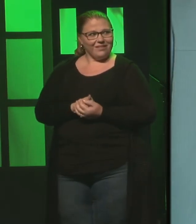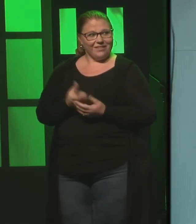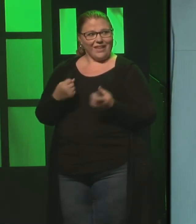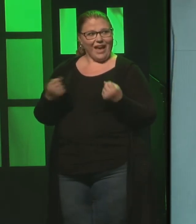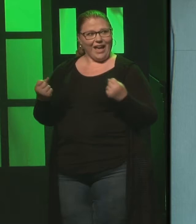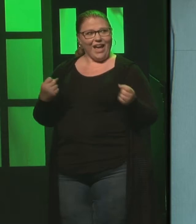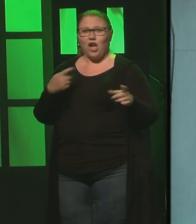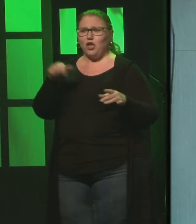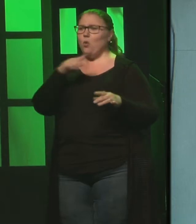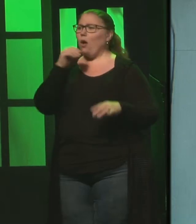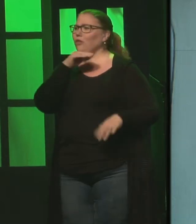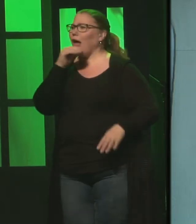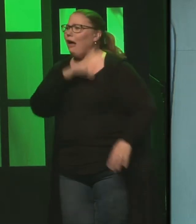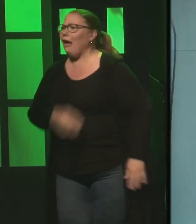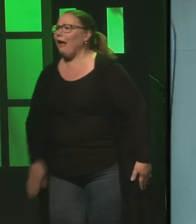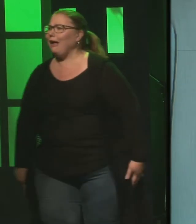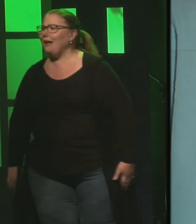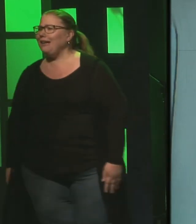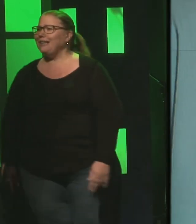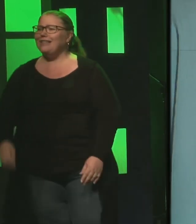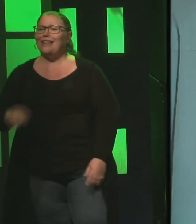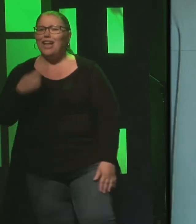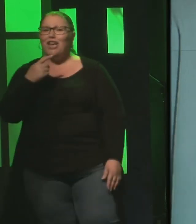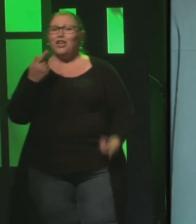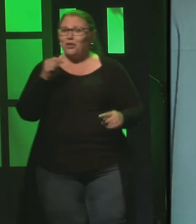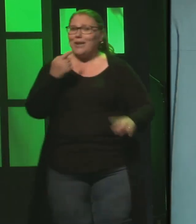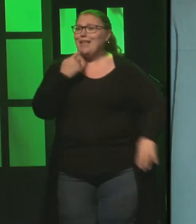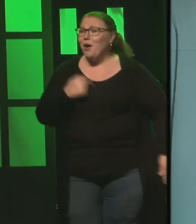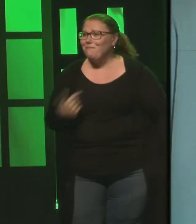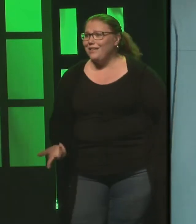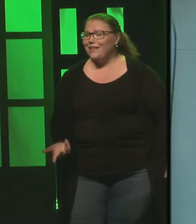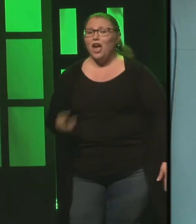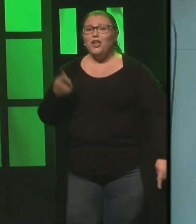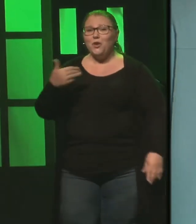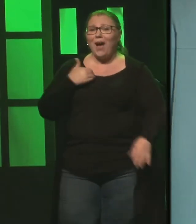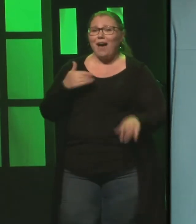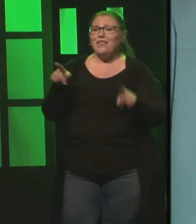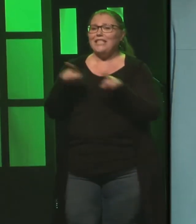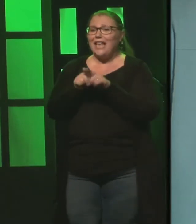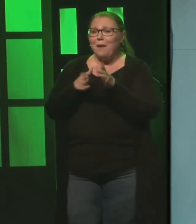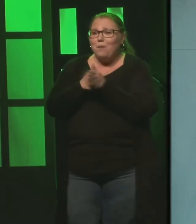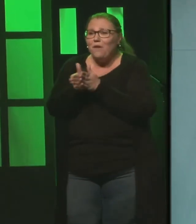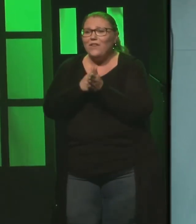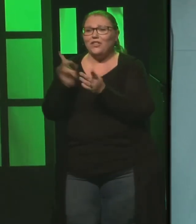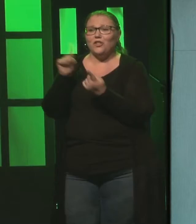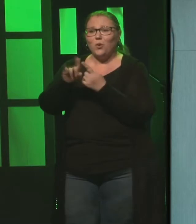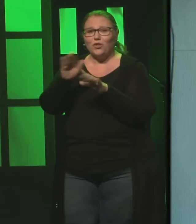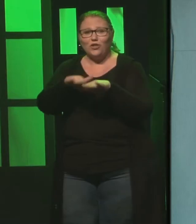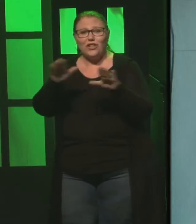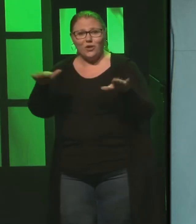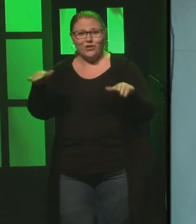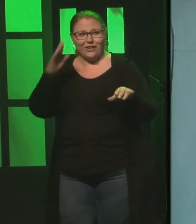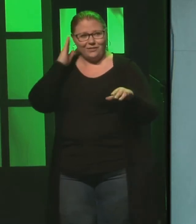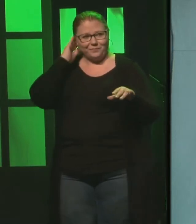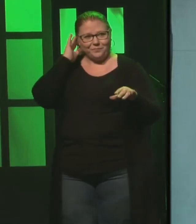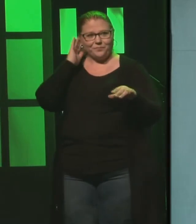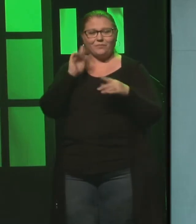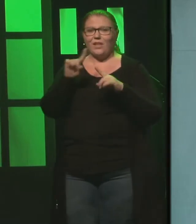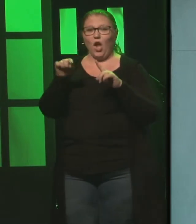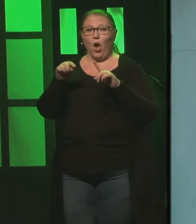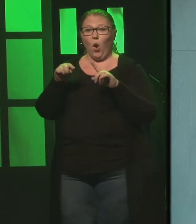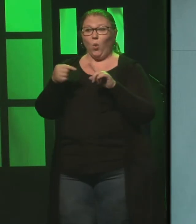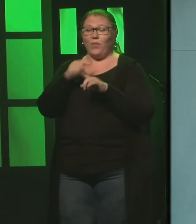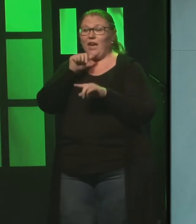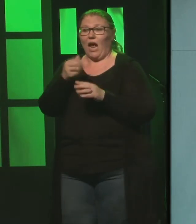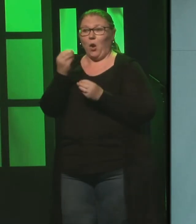Oh, you all are liars. You're trying to tell me you have the same motivation towards your children when they